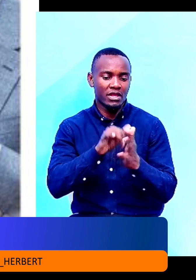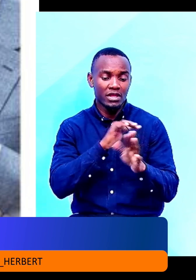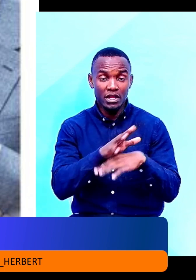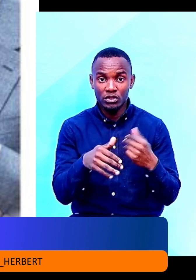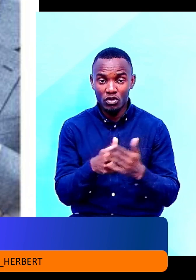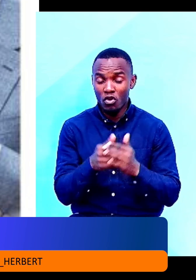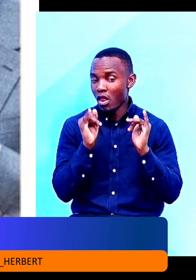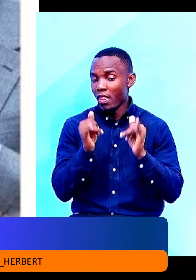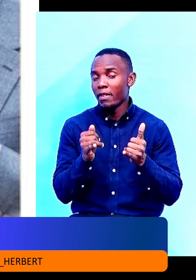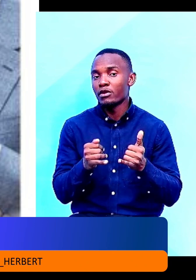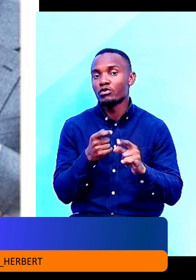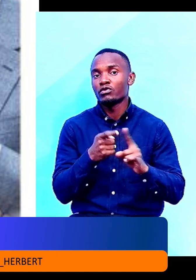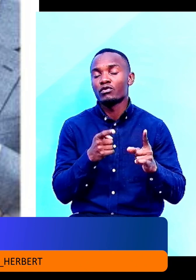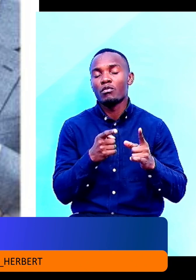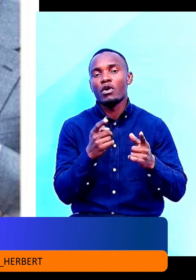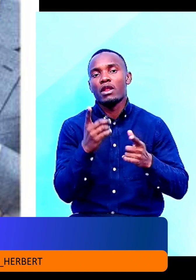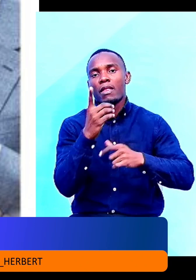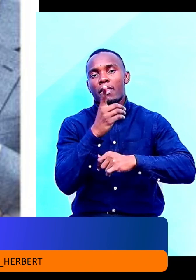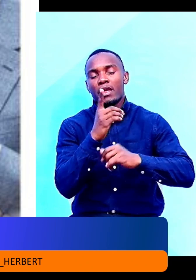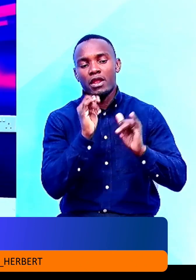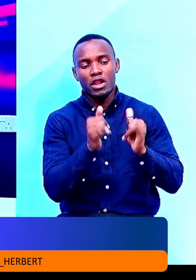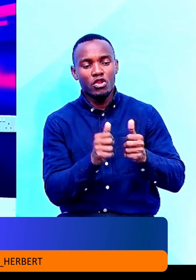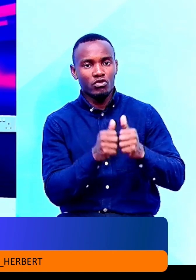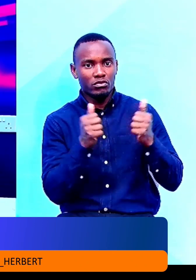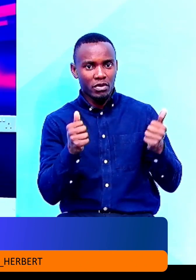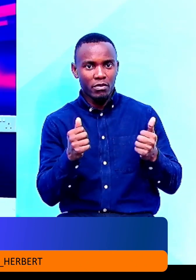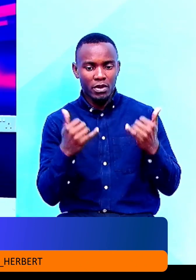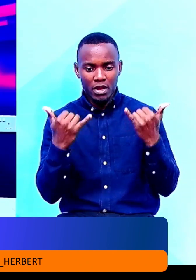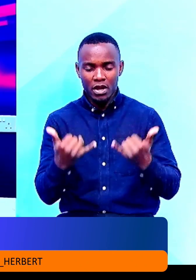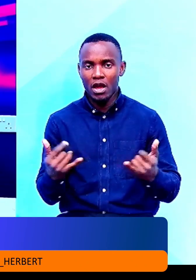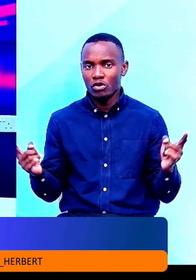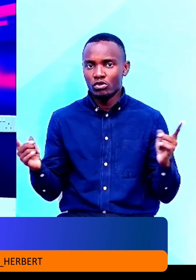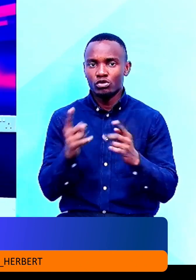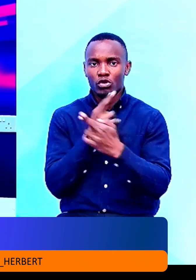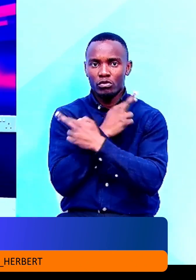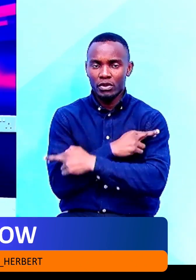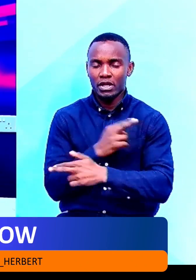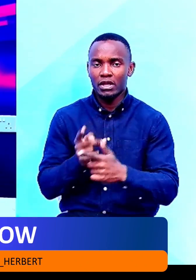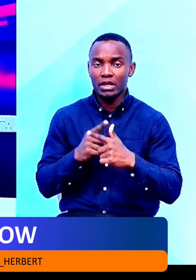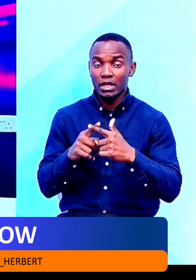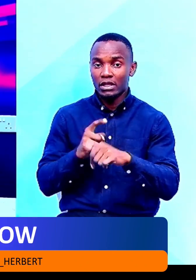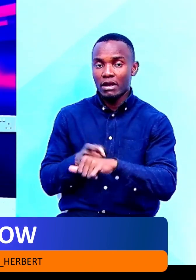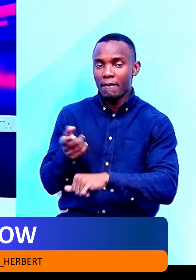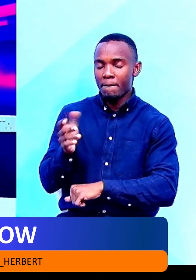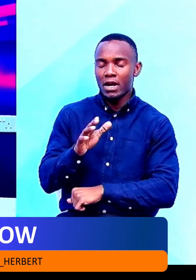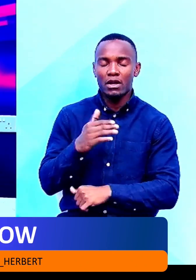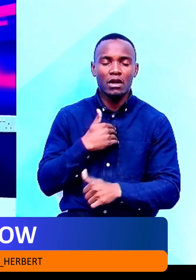headlines in the dailies. When we come back, we're coming back with your sport. Keep it science.